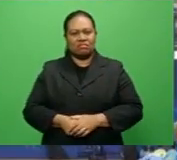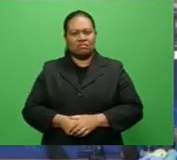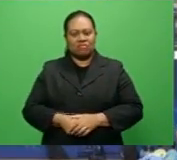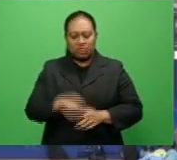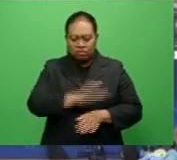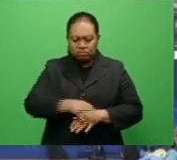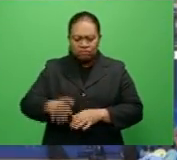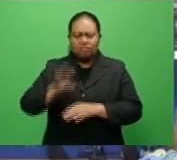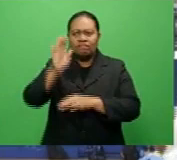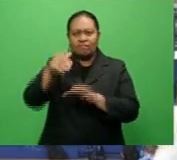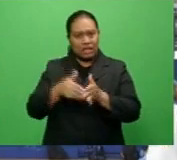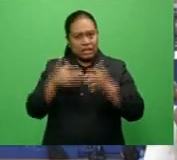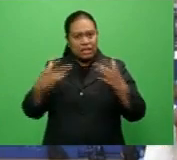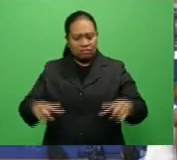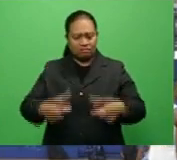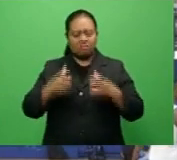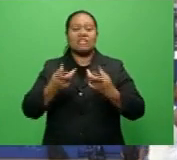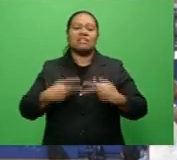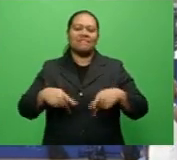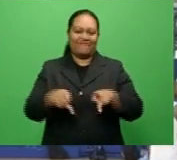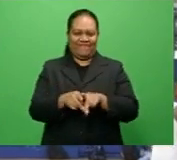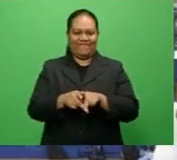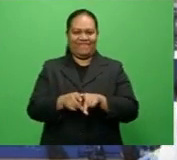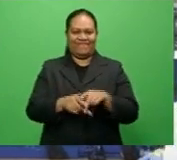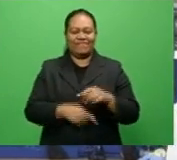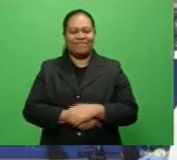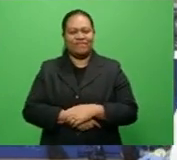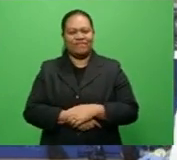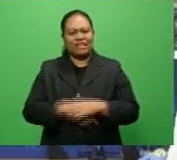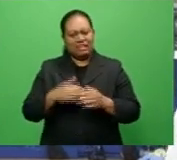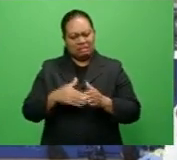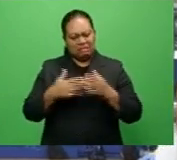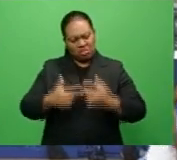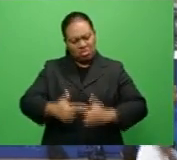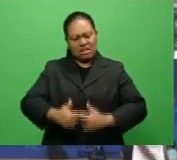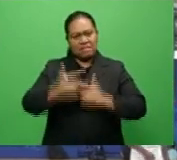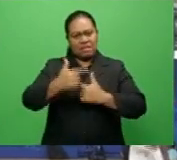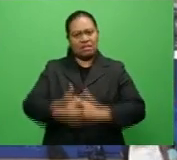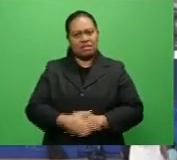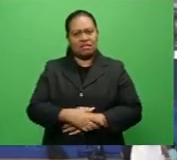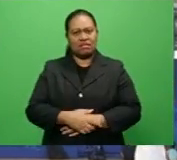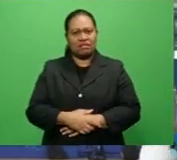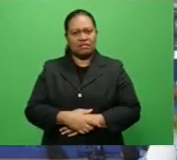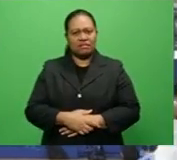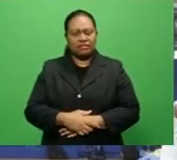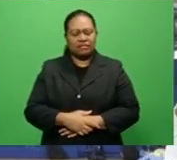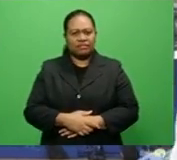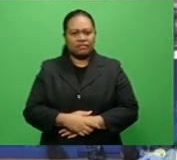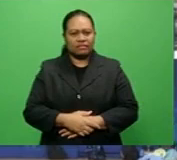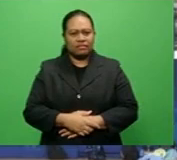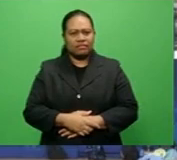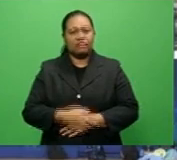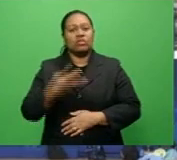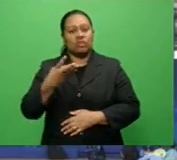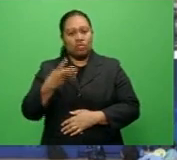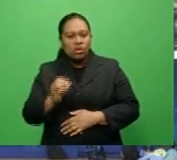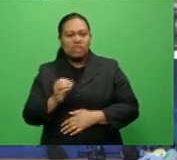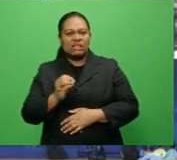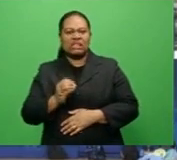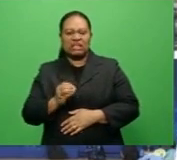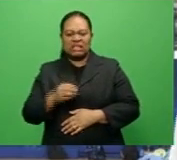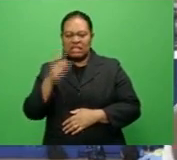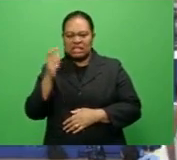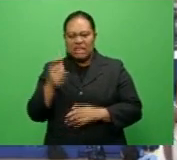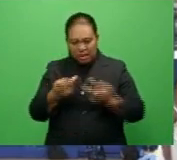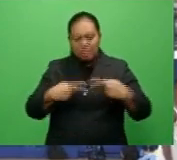our greatest challenges are venues. We are limited to 14 facilities here that we